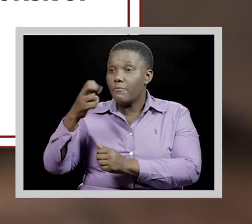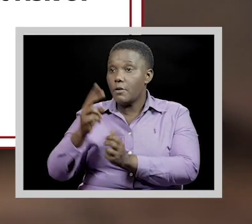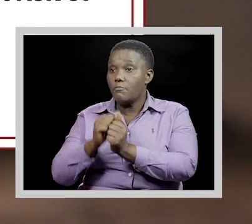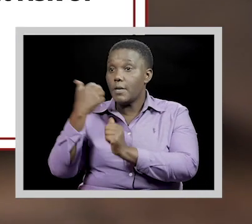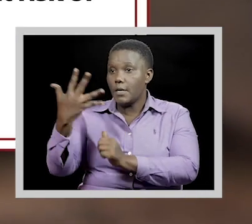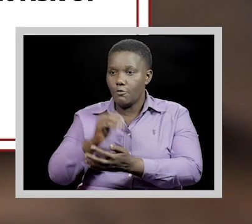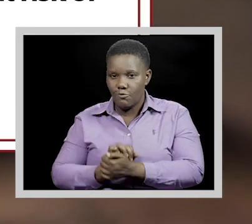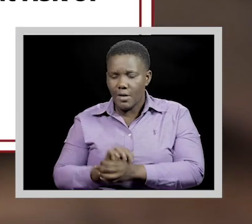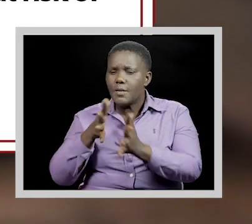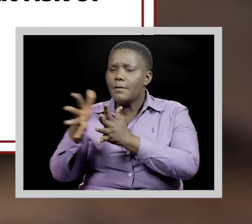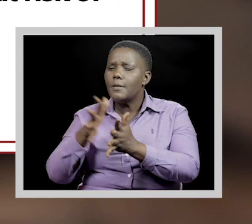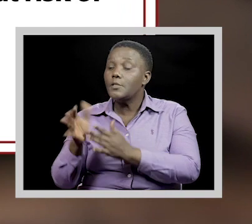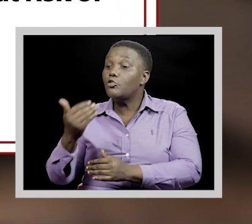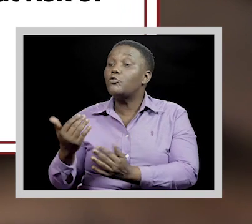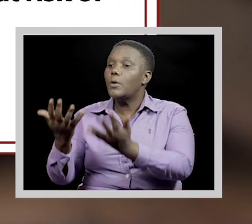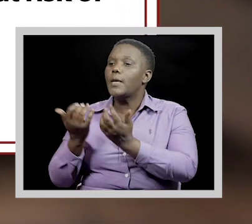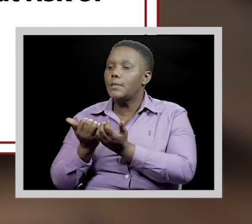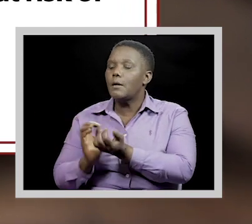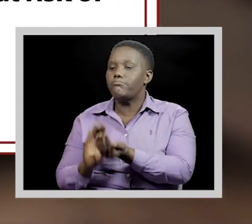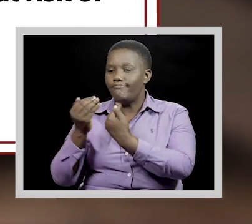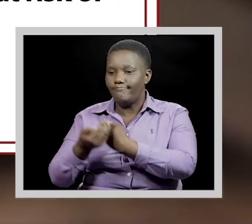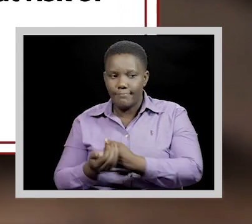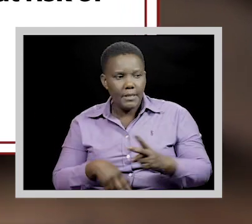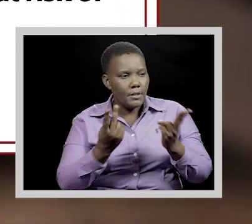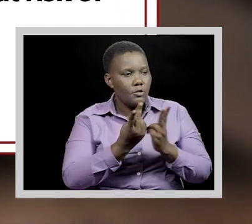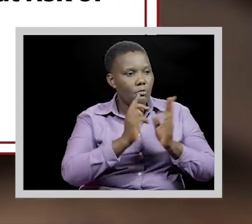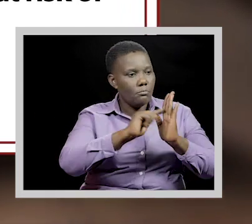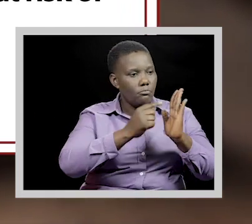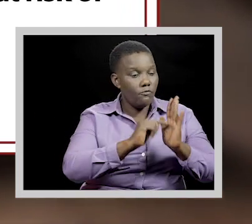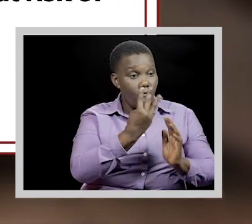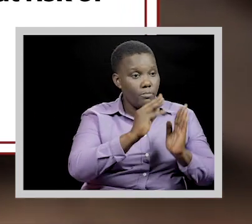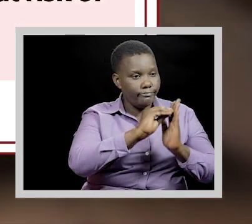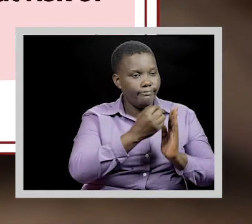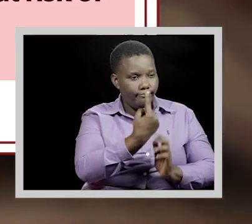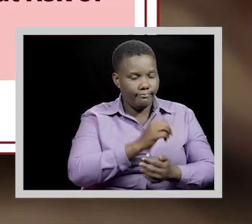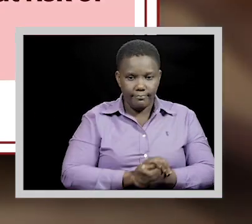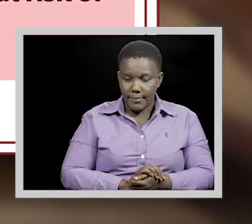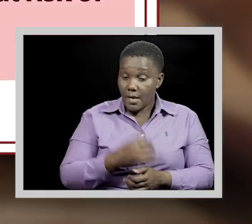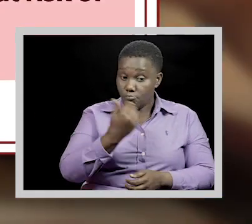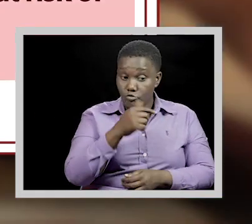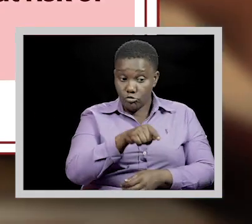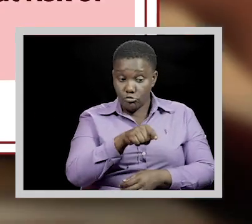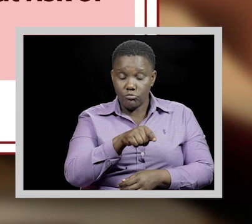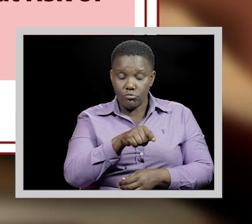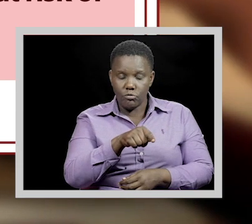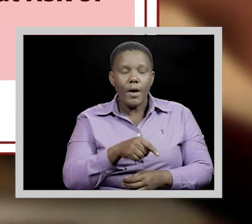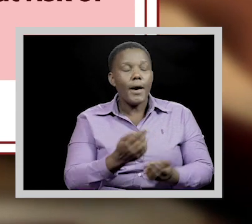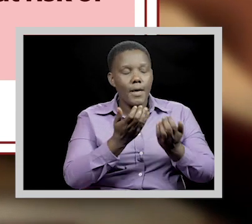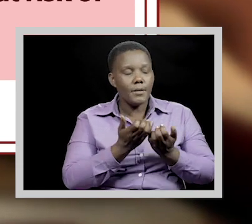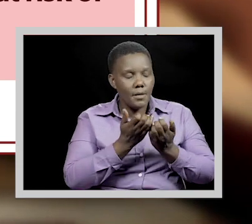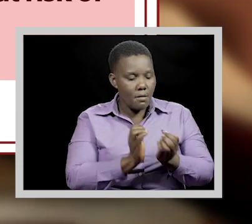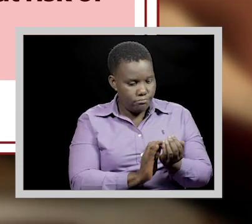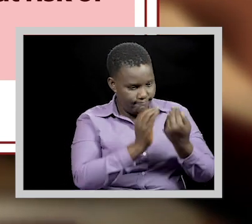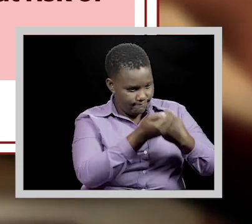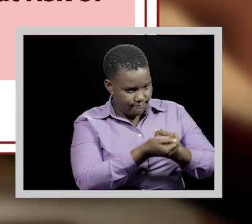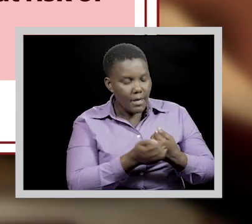2015 define a child in need of protection. Under Rule 4, Subrule 1, a child shall be regarded as being in